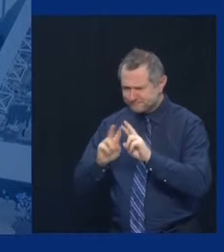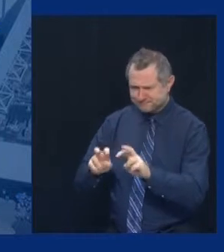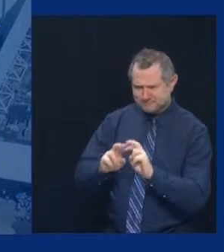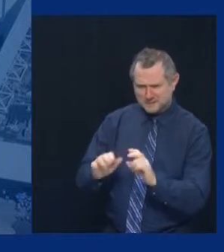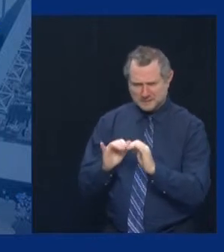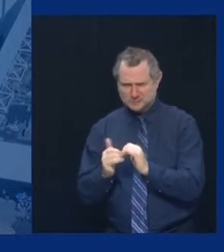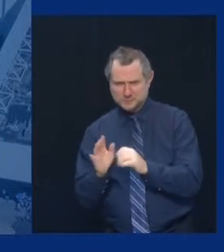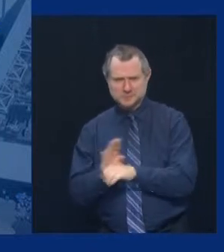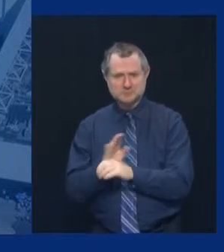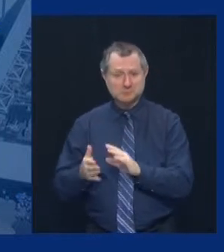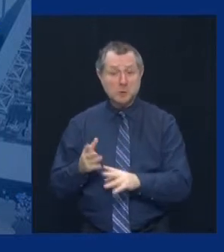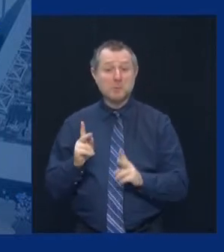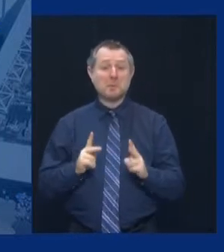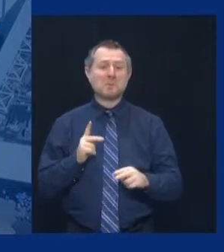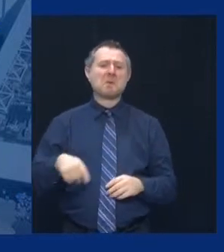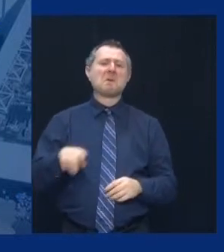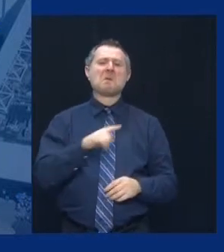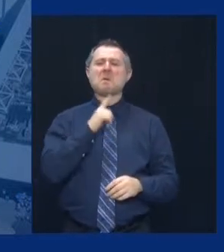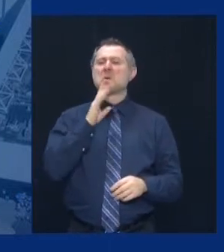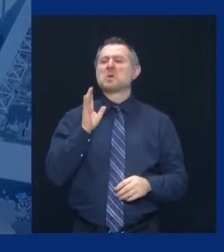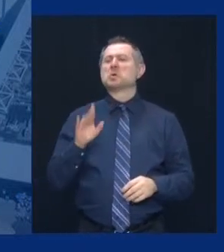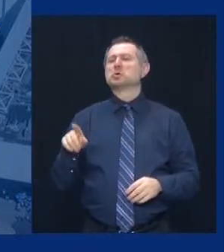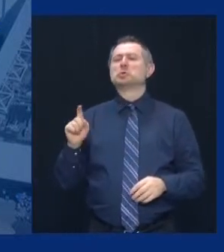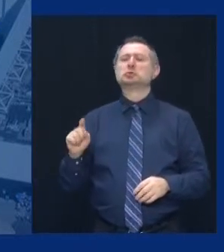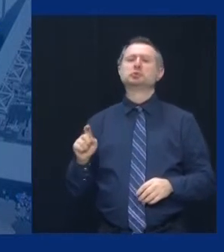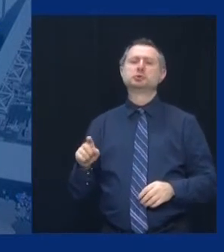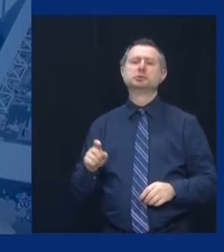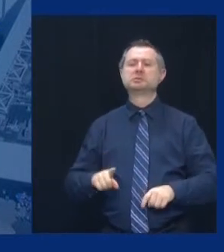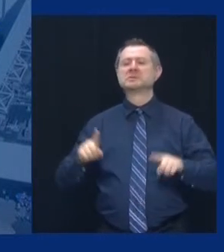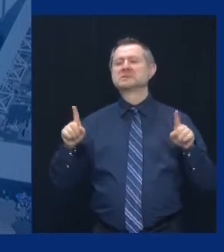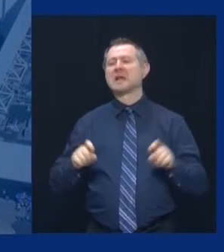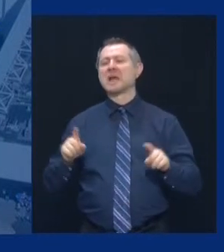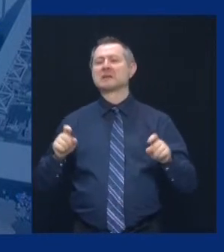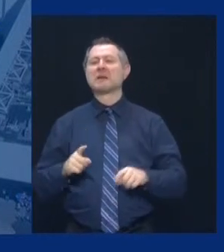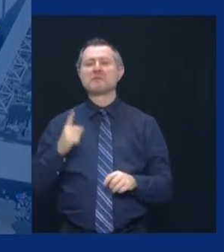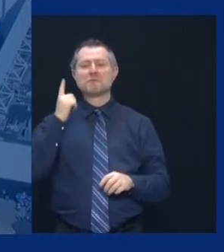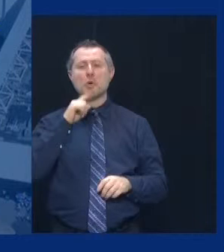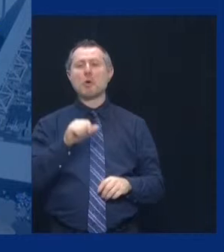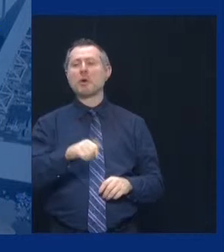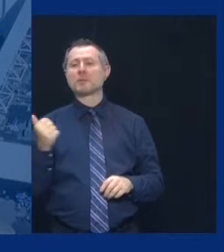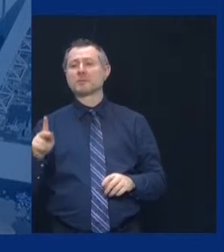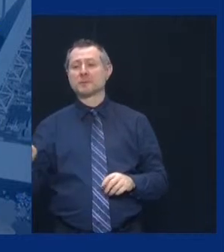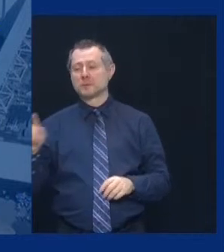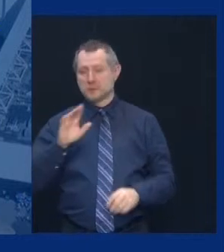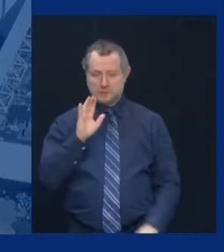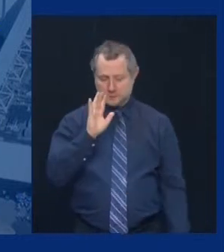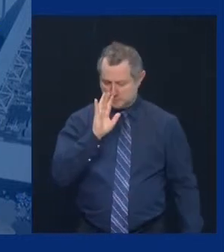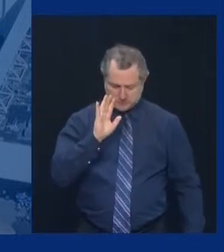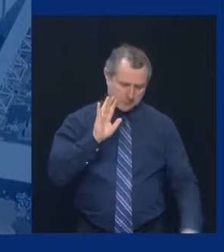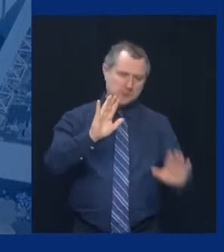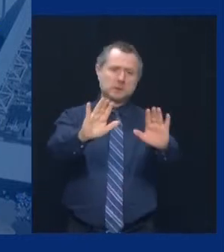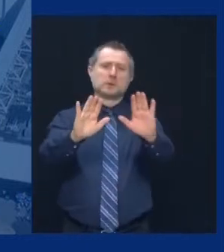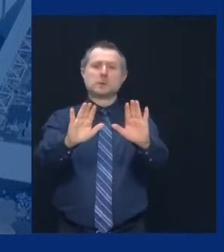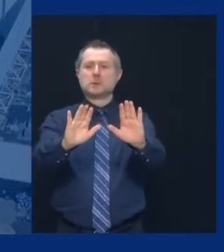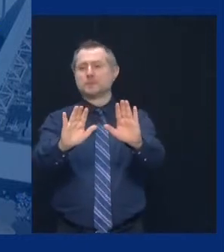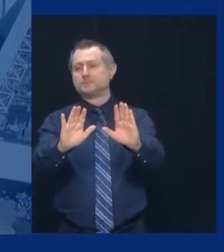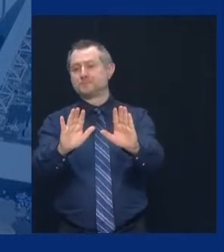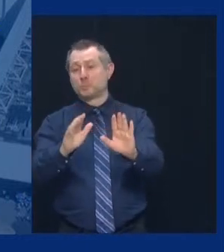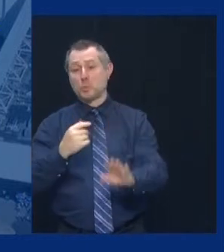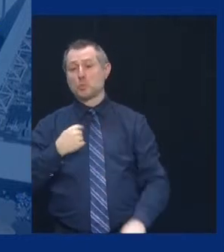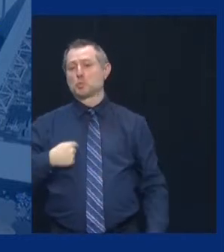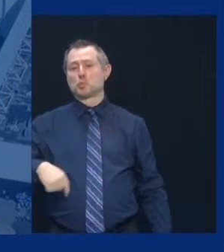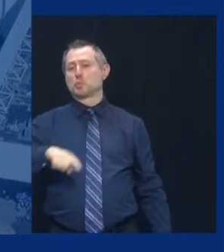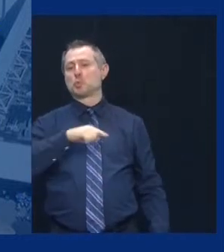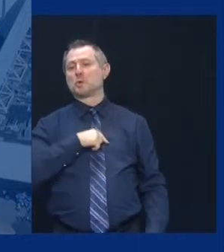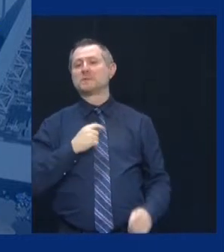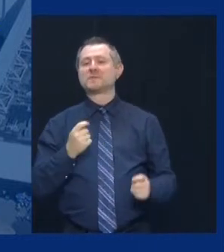you should be giving tests to other groups. First of all, we have rapid